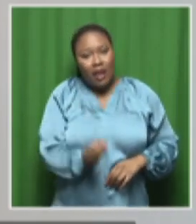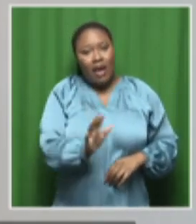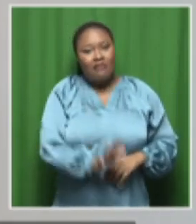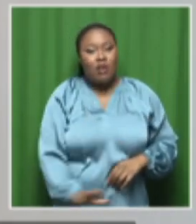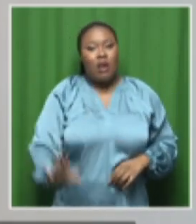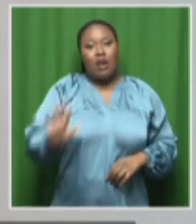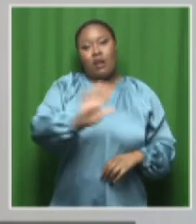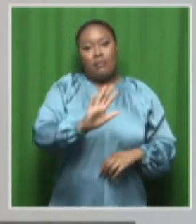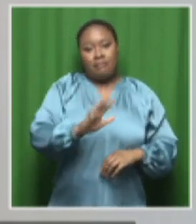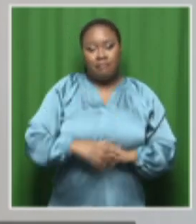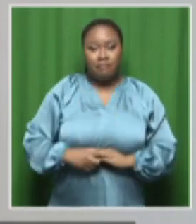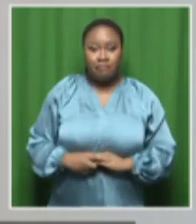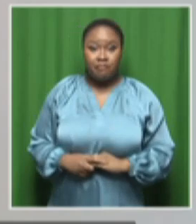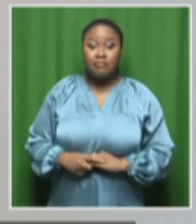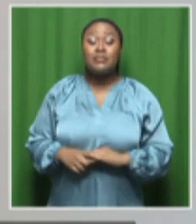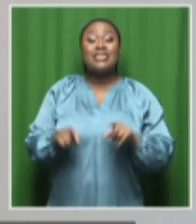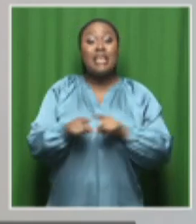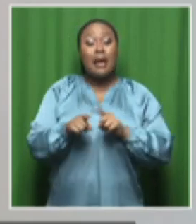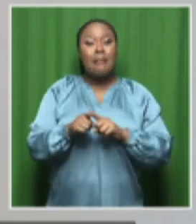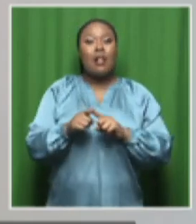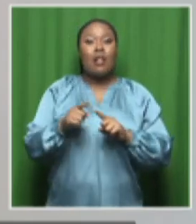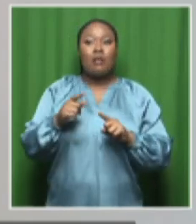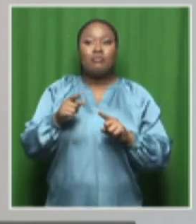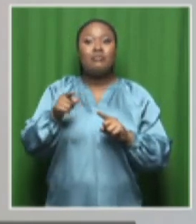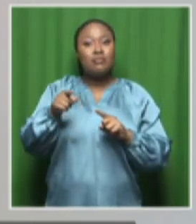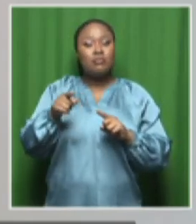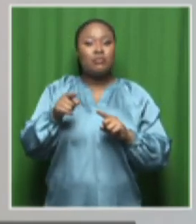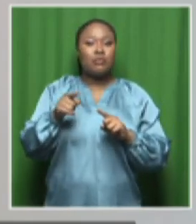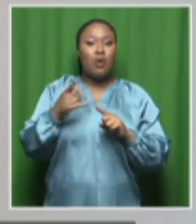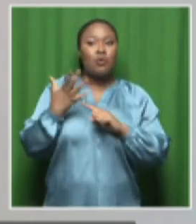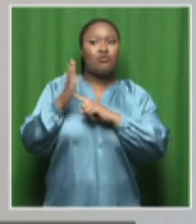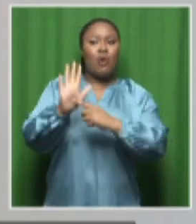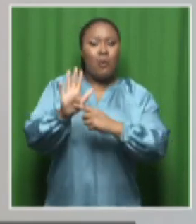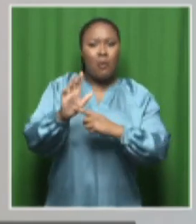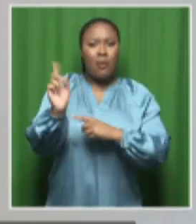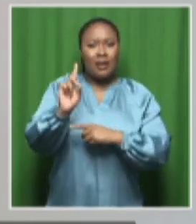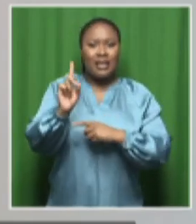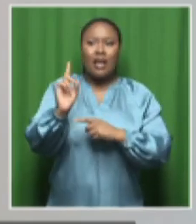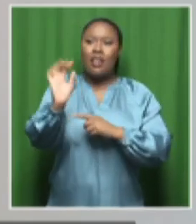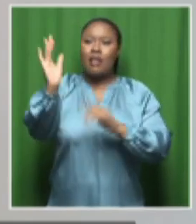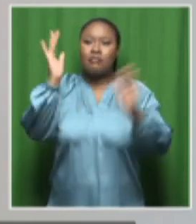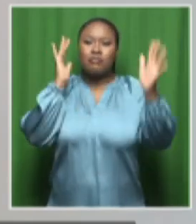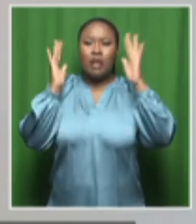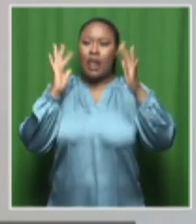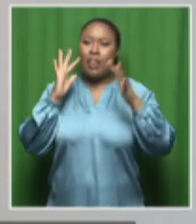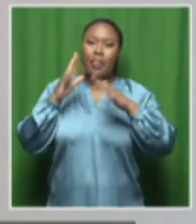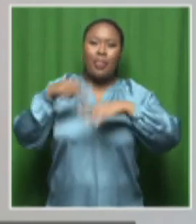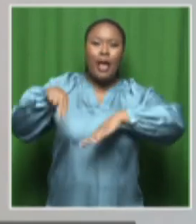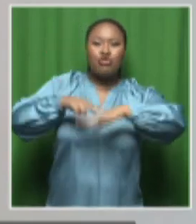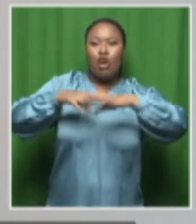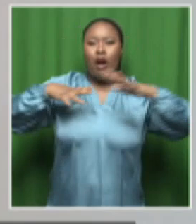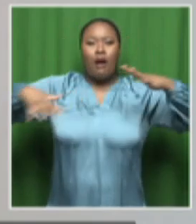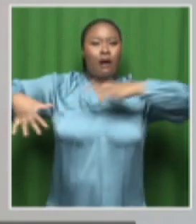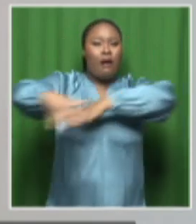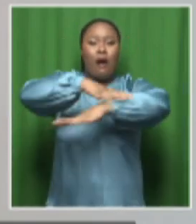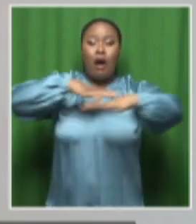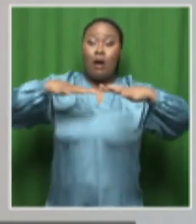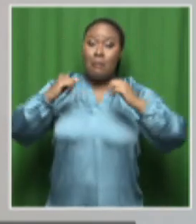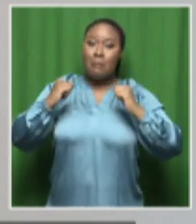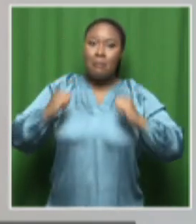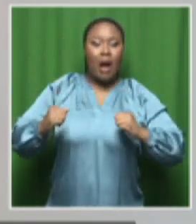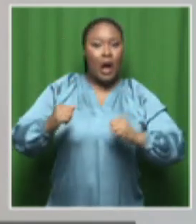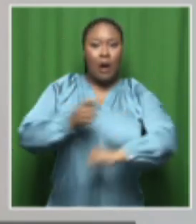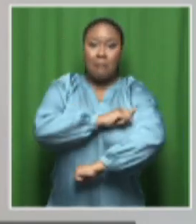connection with nature and the power that nature has when you connect with it and what it actually can mean for